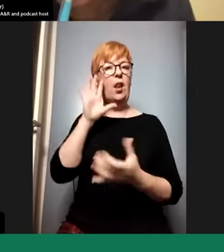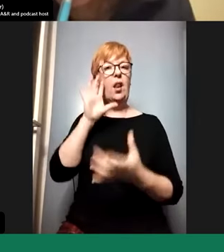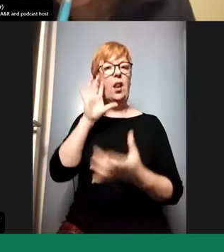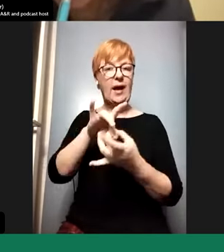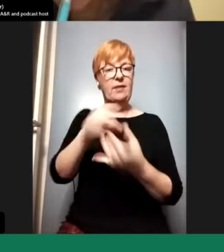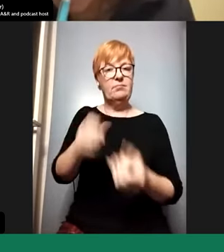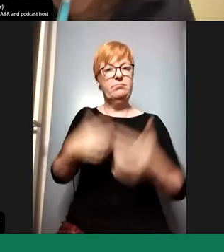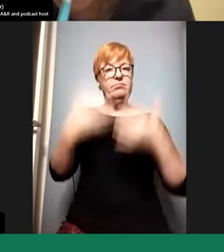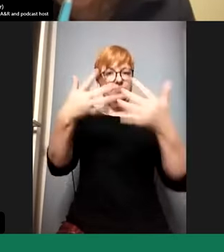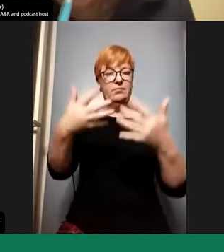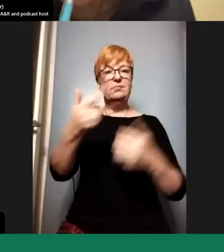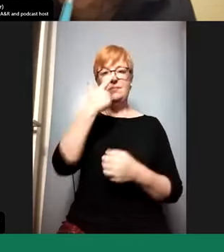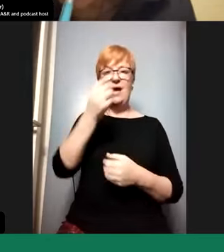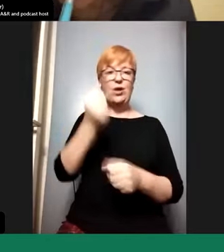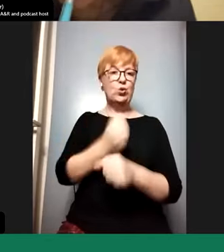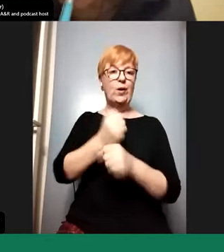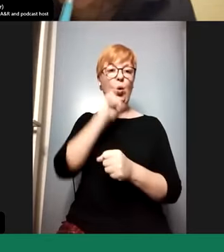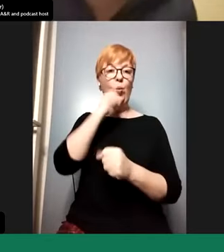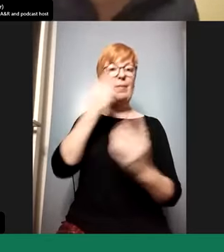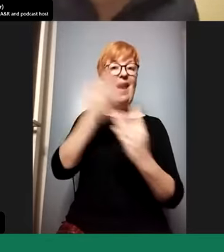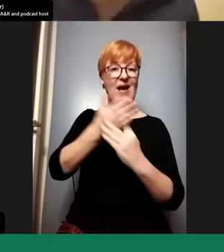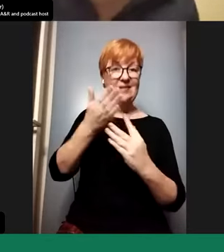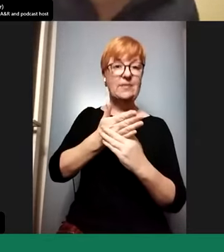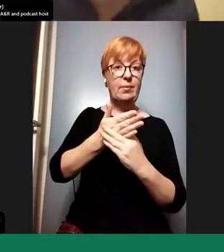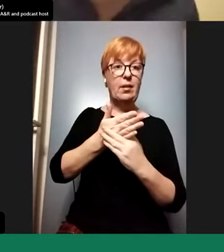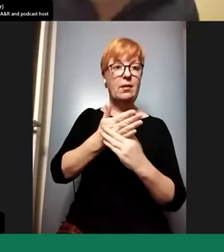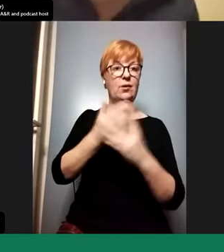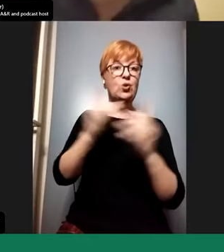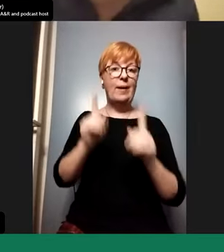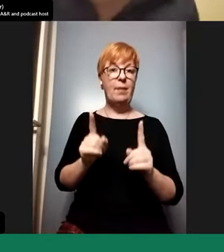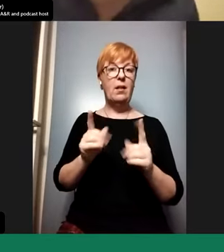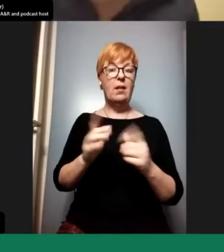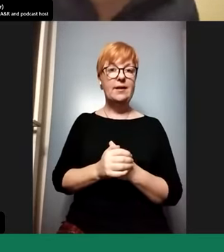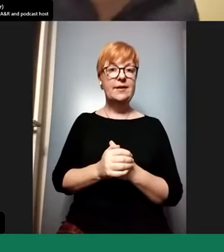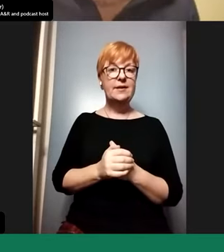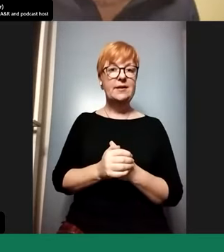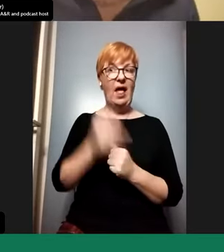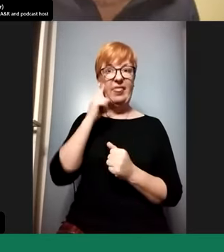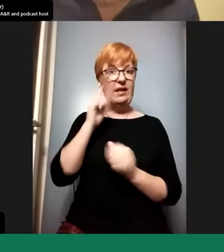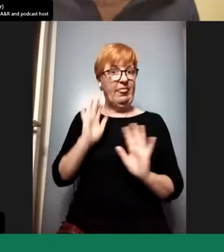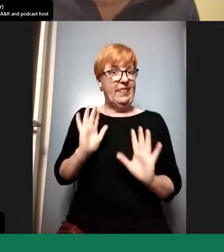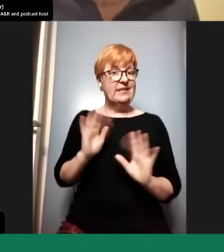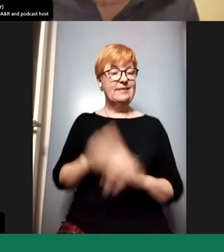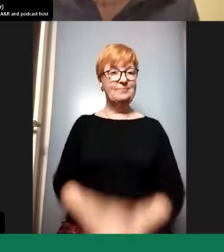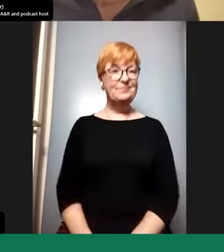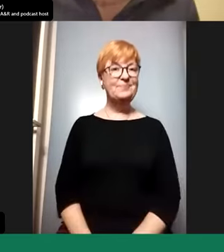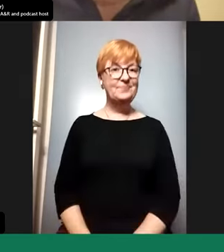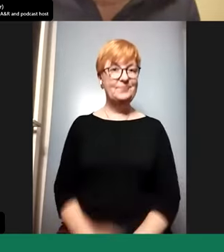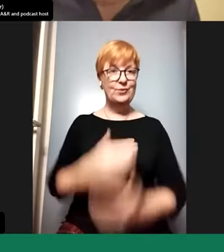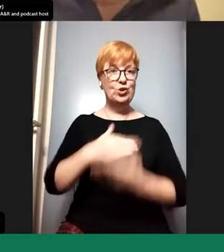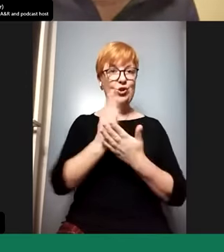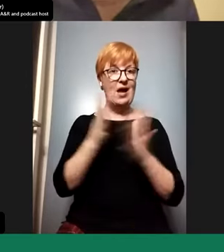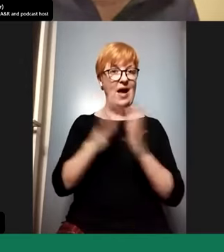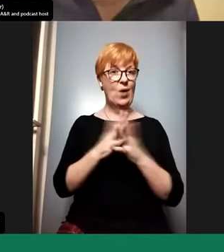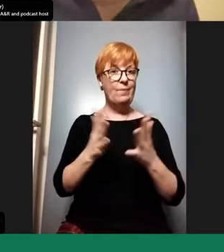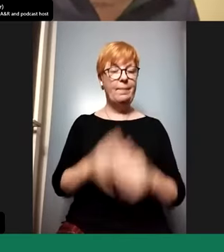online and up, it will be accessible to people. Those are the ways, I think. Amazing. Yeah. And this